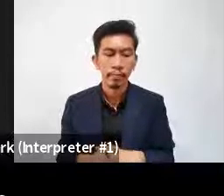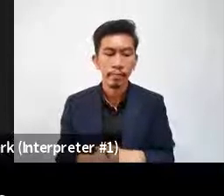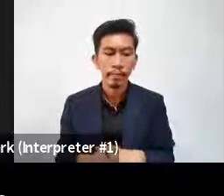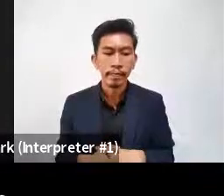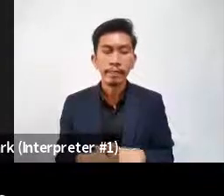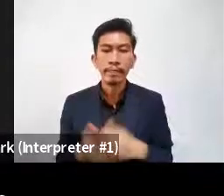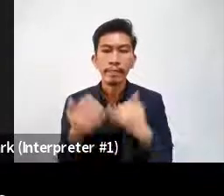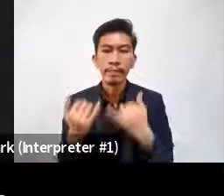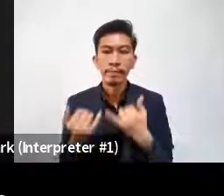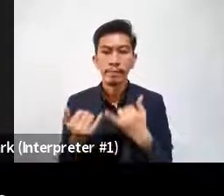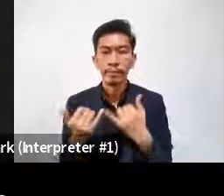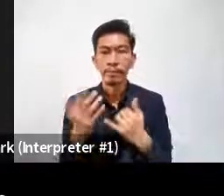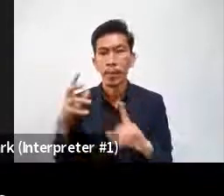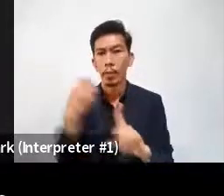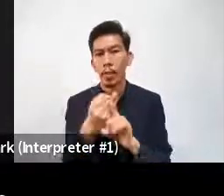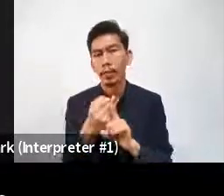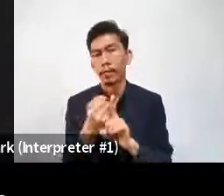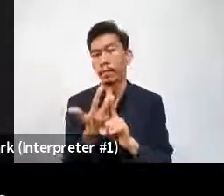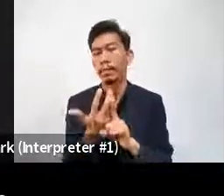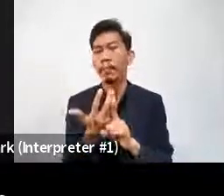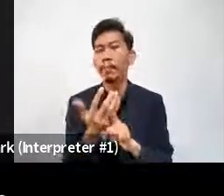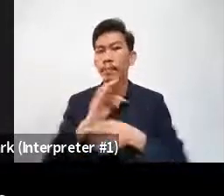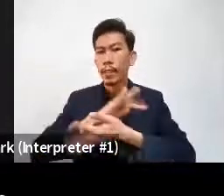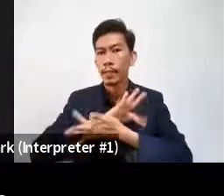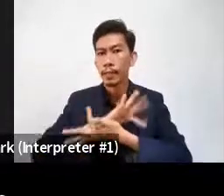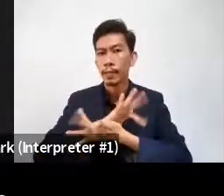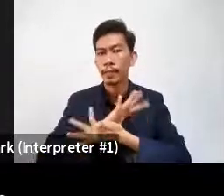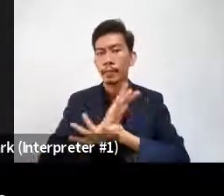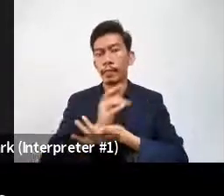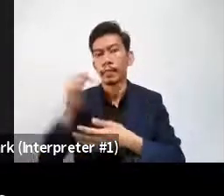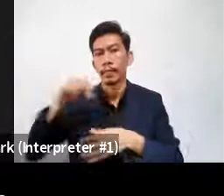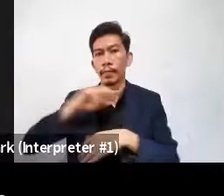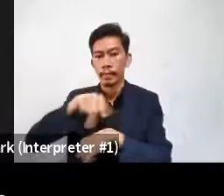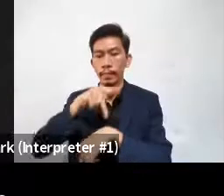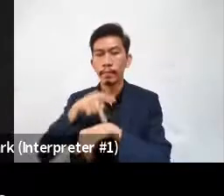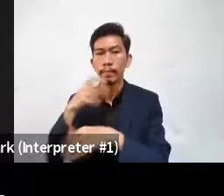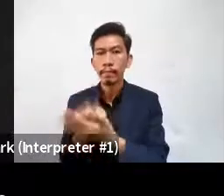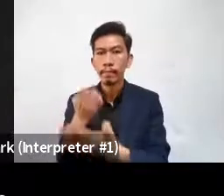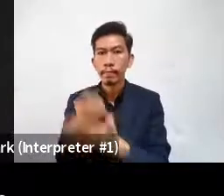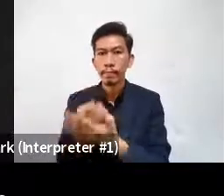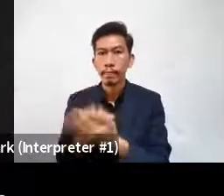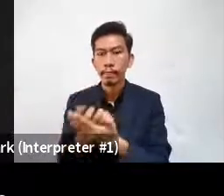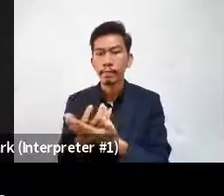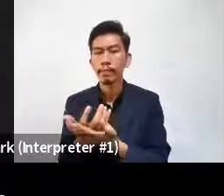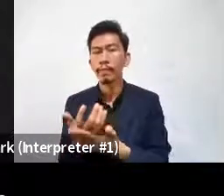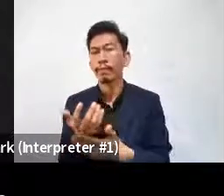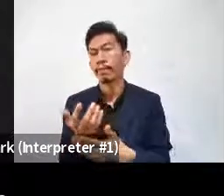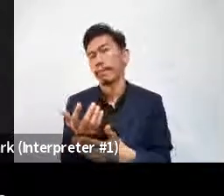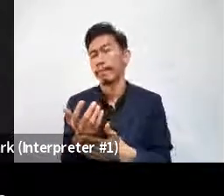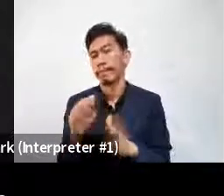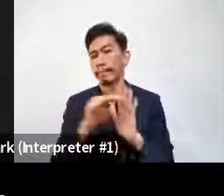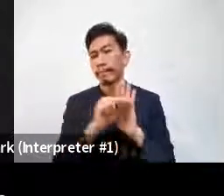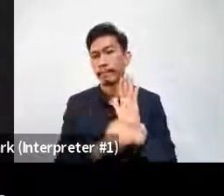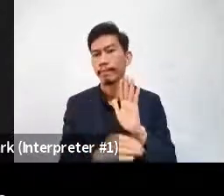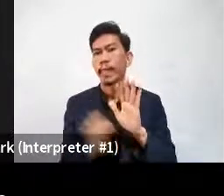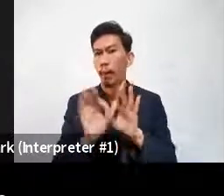Now, what was the impact of COVID-19 pandemic on the Philippine economy? And this is